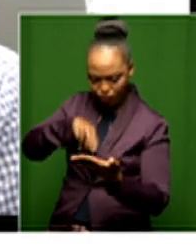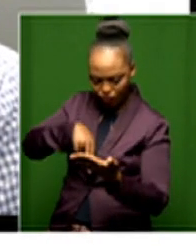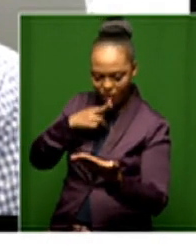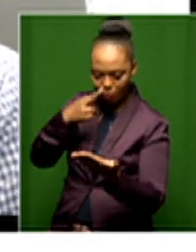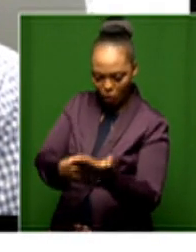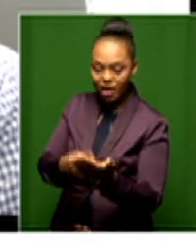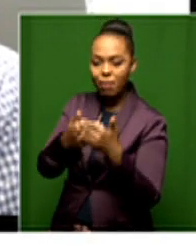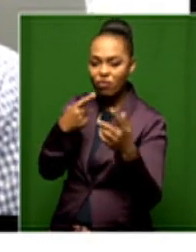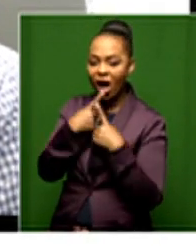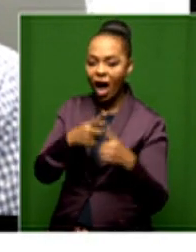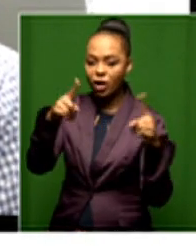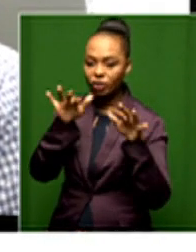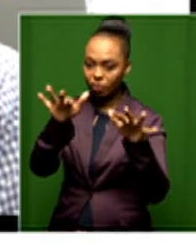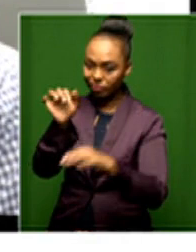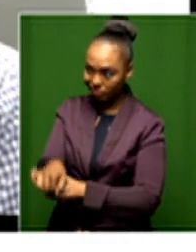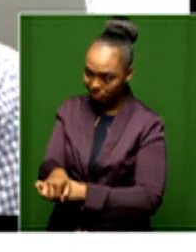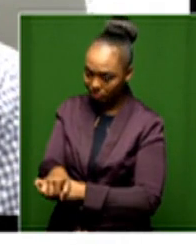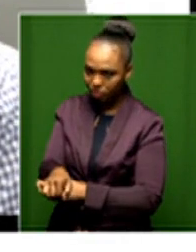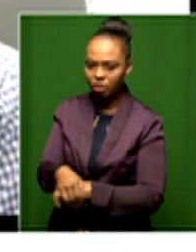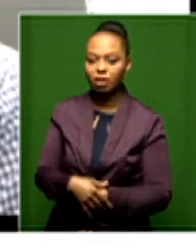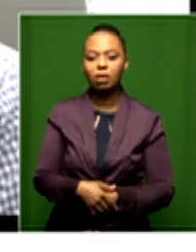that basically the basis of your argument?